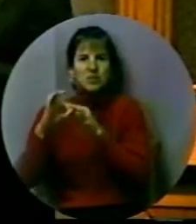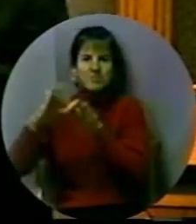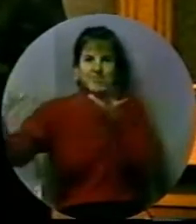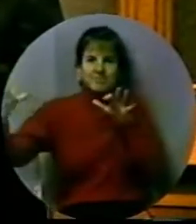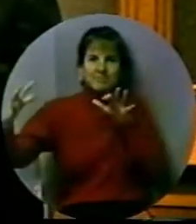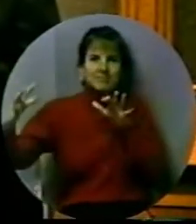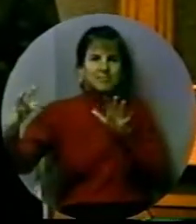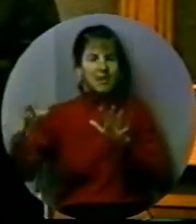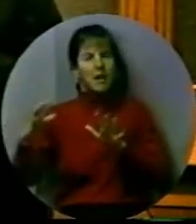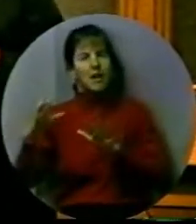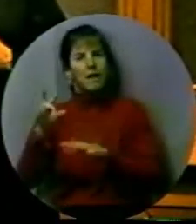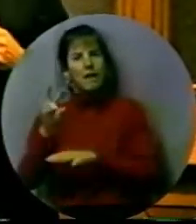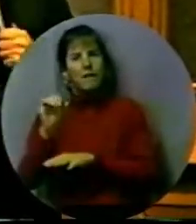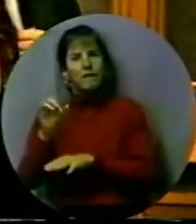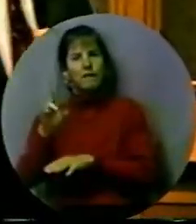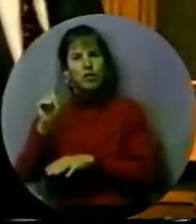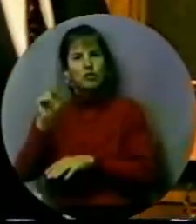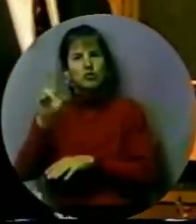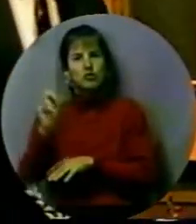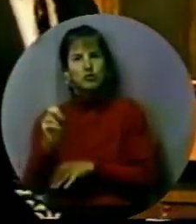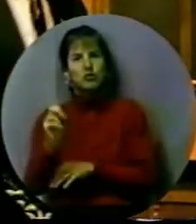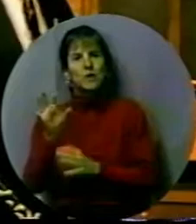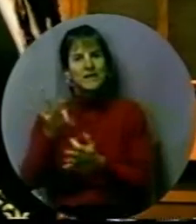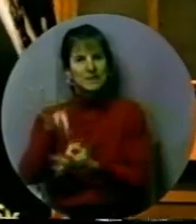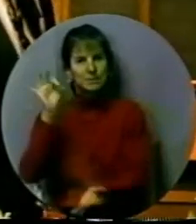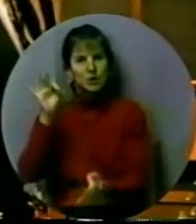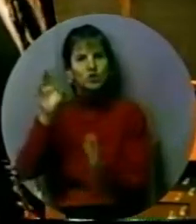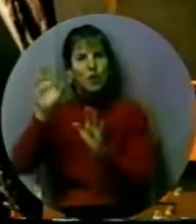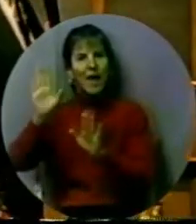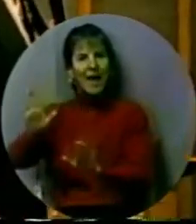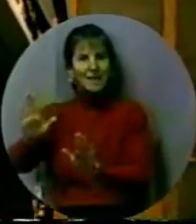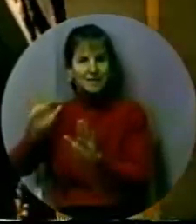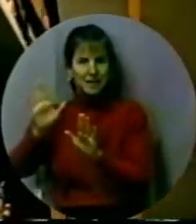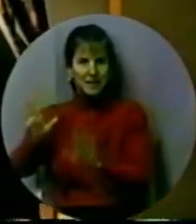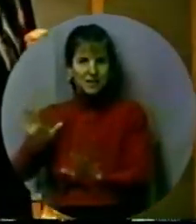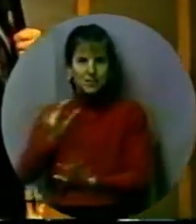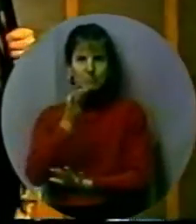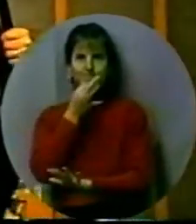excellence. Virtue love is spiritual excellence.